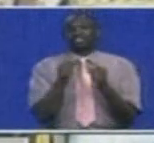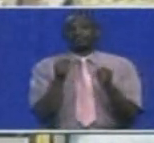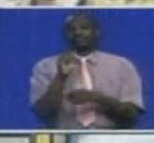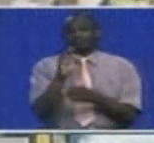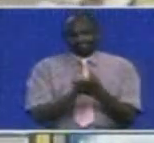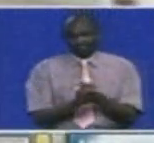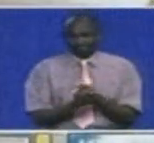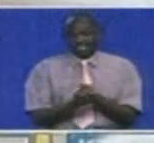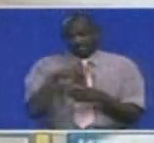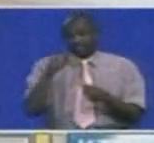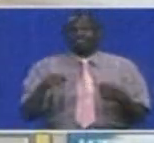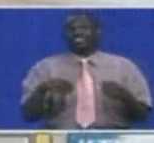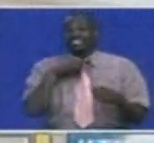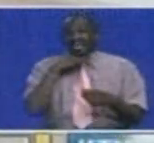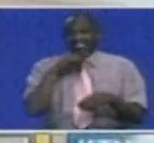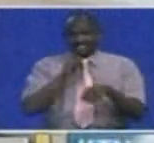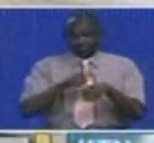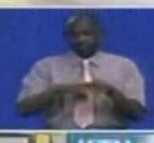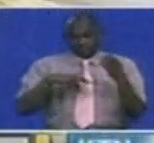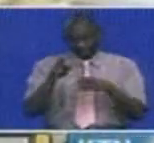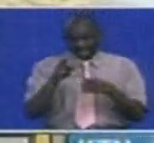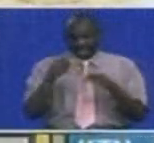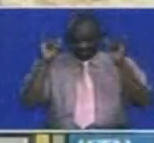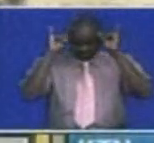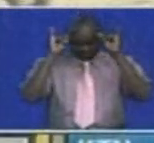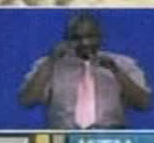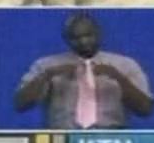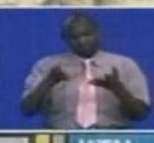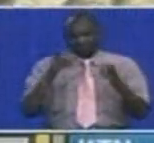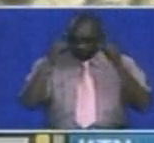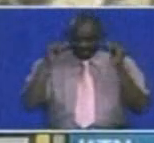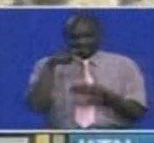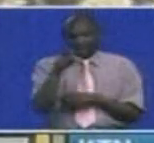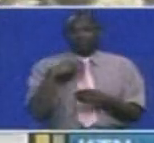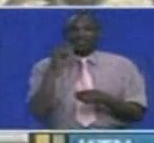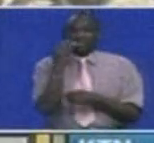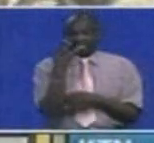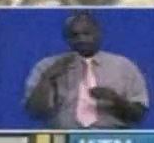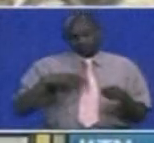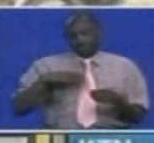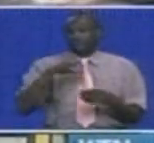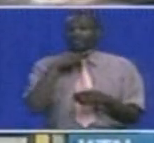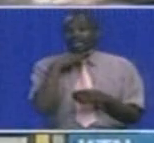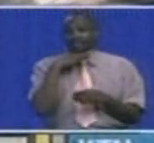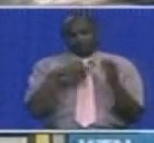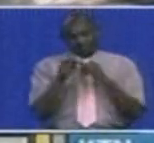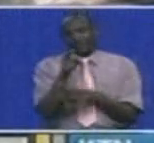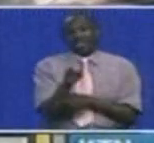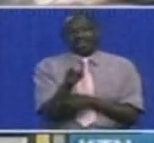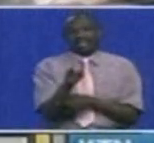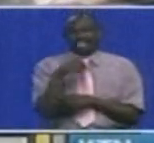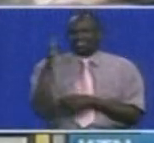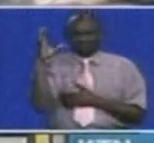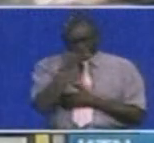They perished on their way to pay dowry for Isabella Nthema, the mother of the 3 children who died. She missed most